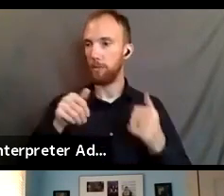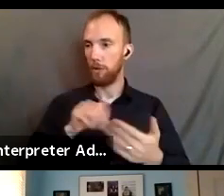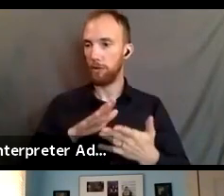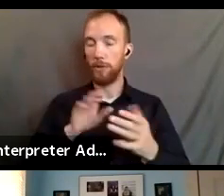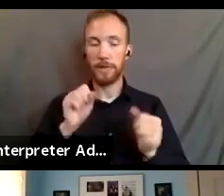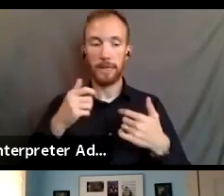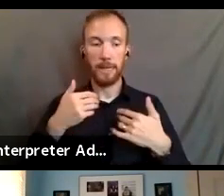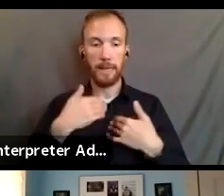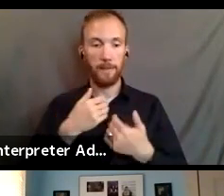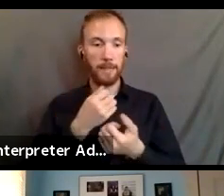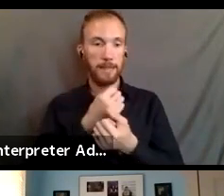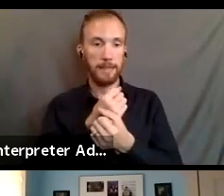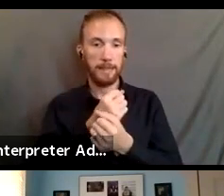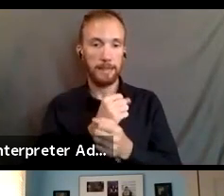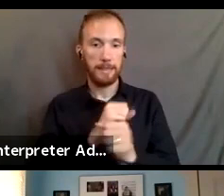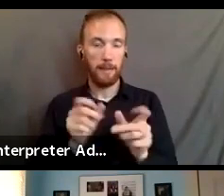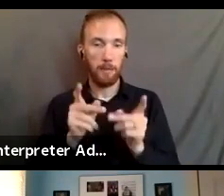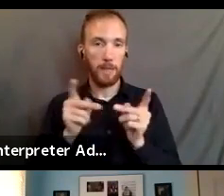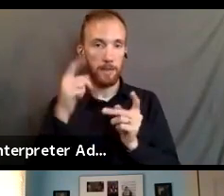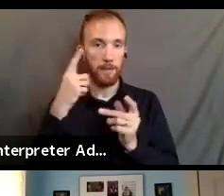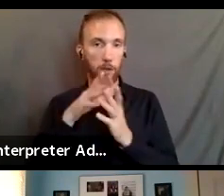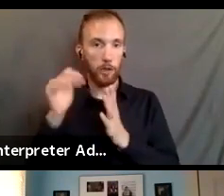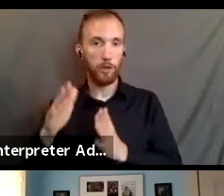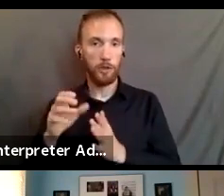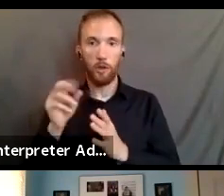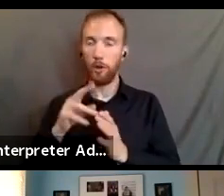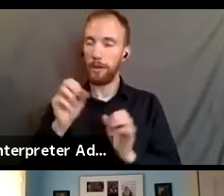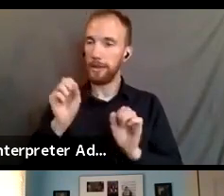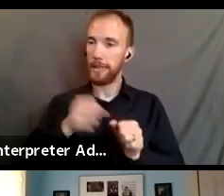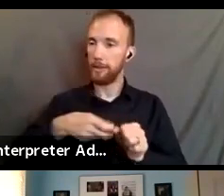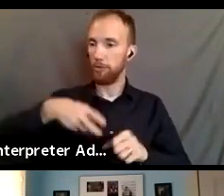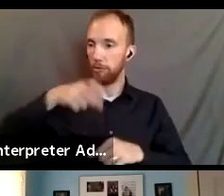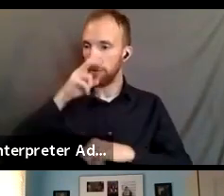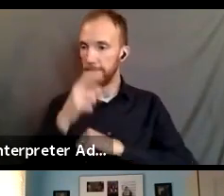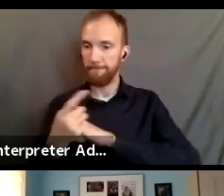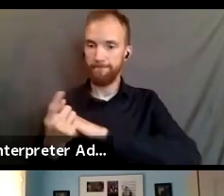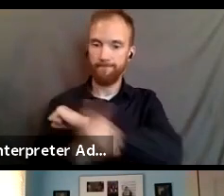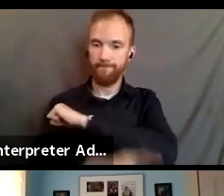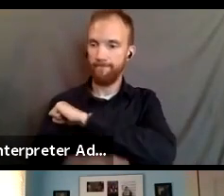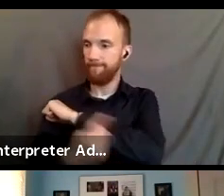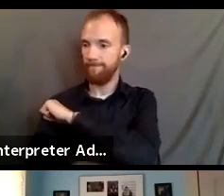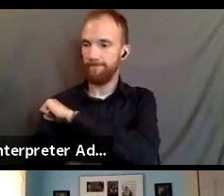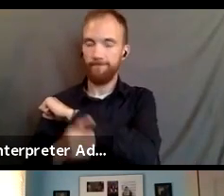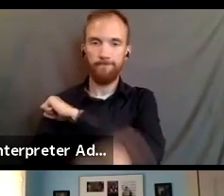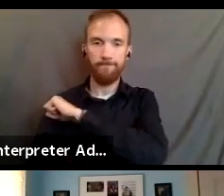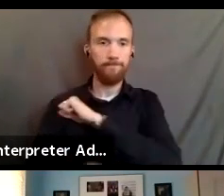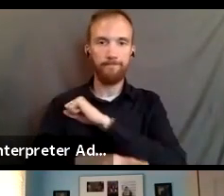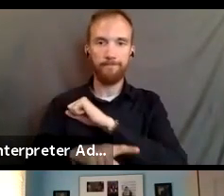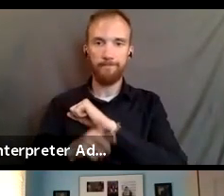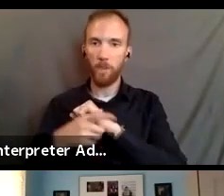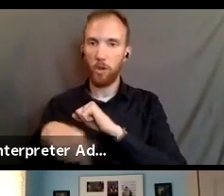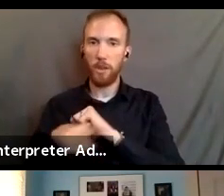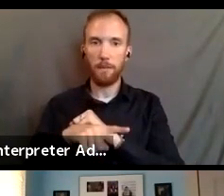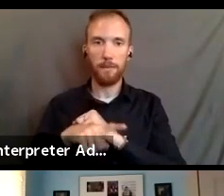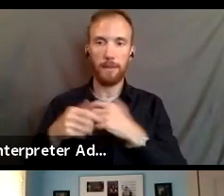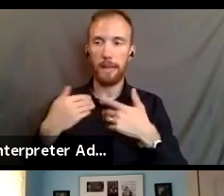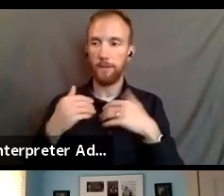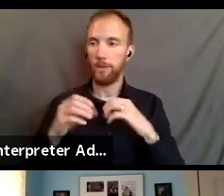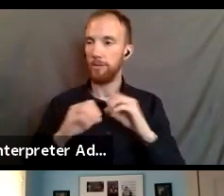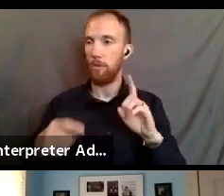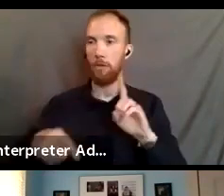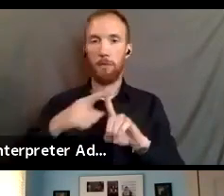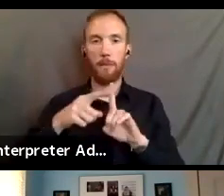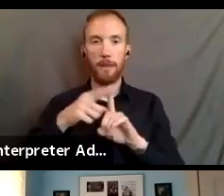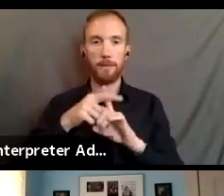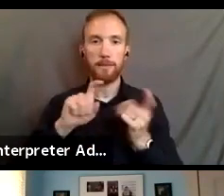take overly punitive and police-heavy measures that have no demonstrable positive impacts the report shows school hardening